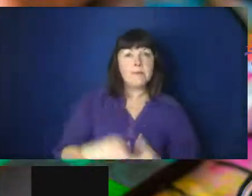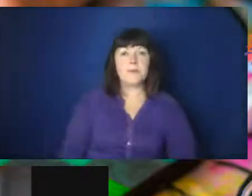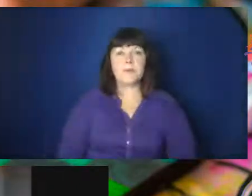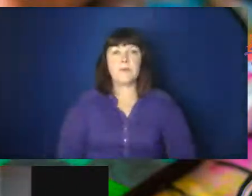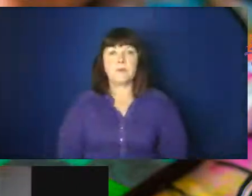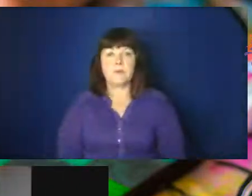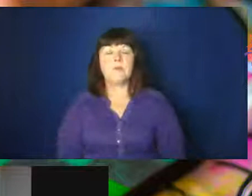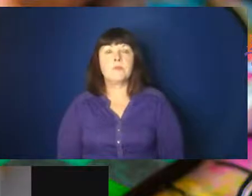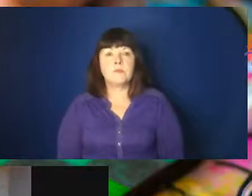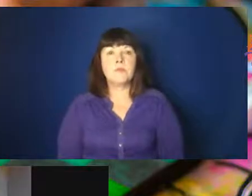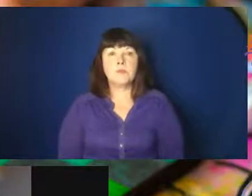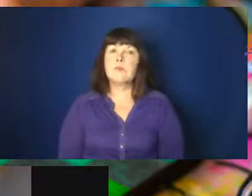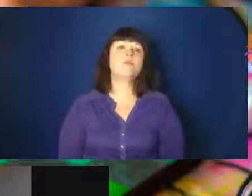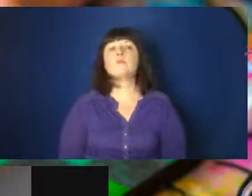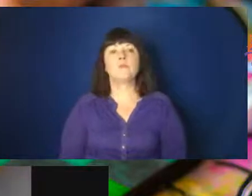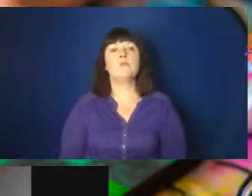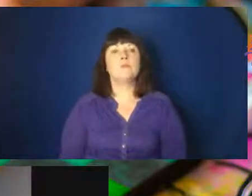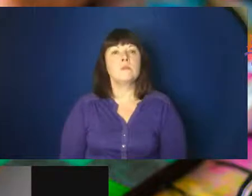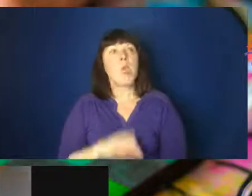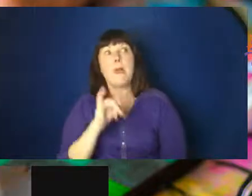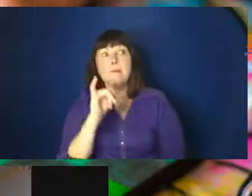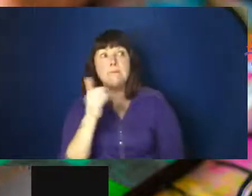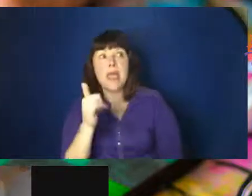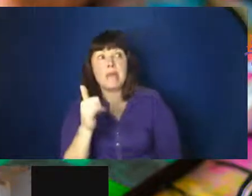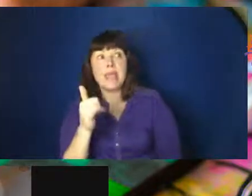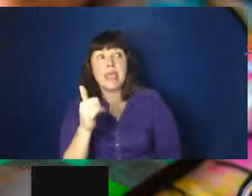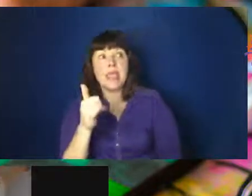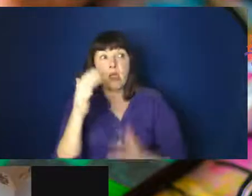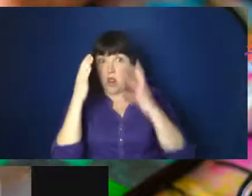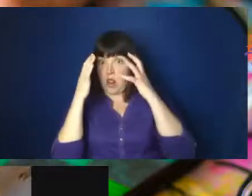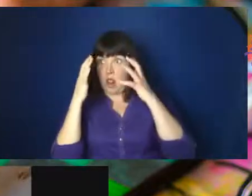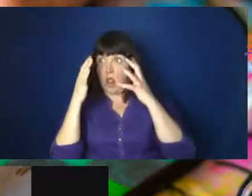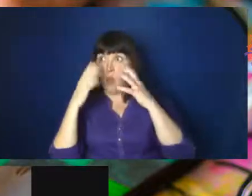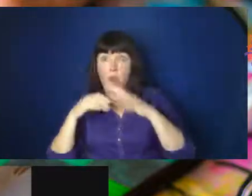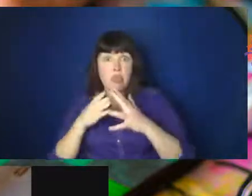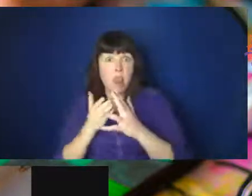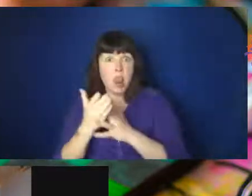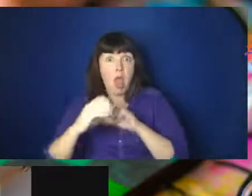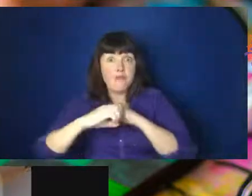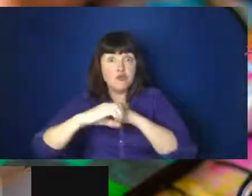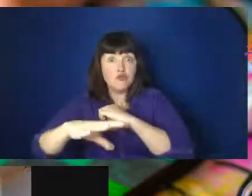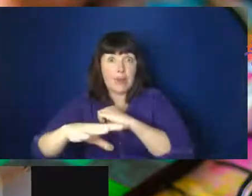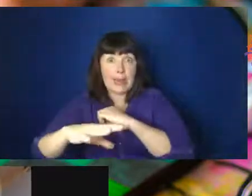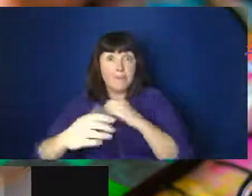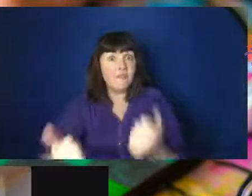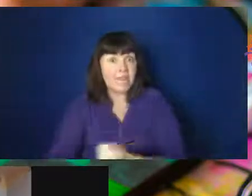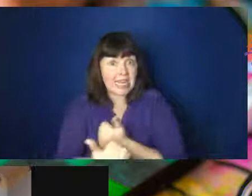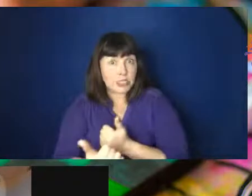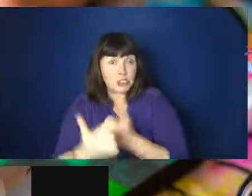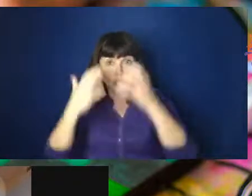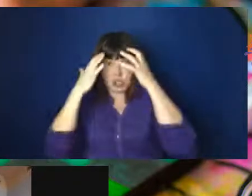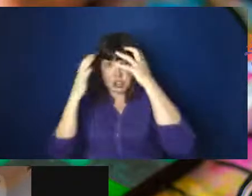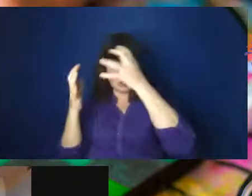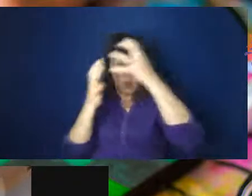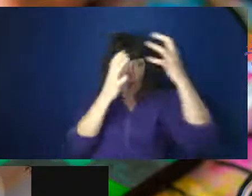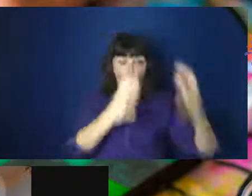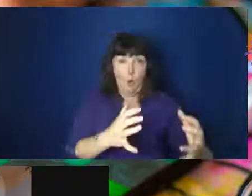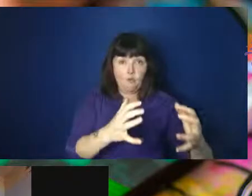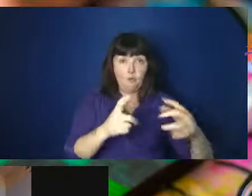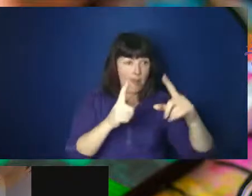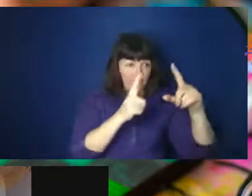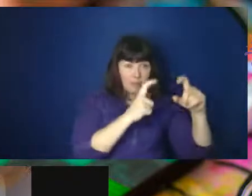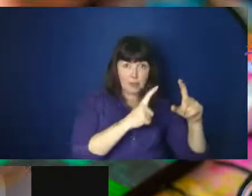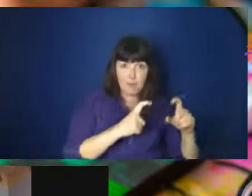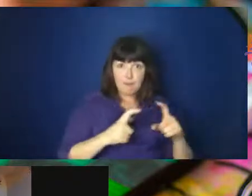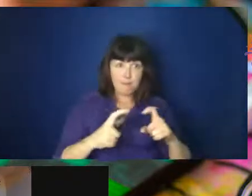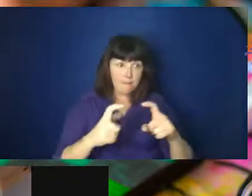Yeah, I was thinking if maybe if we can take some pictures after we've done the live stream. Yeah. With the different angles, then we can post them in the Facebook group and then